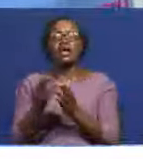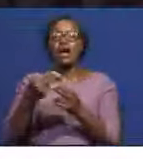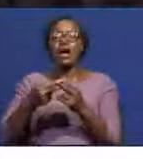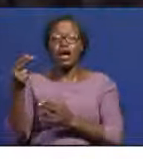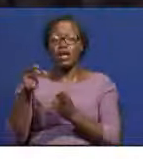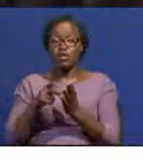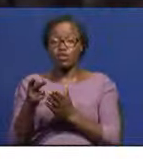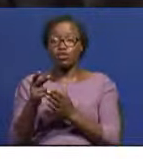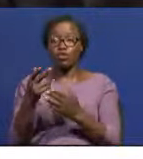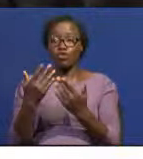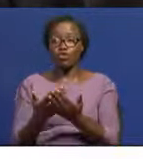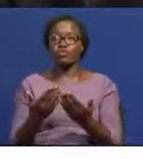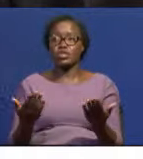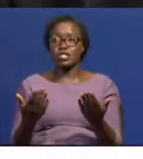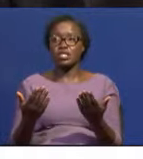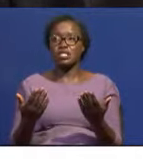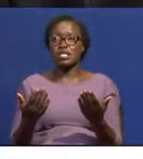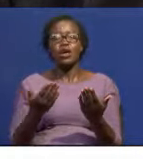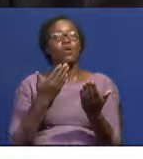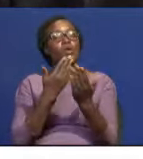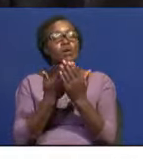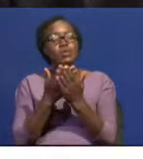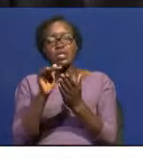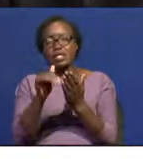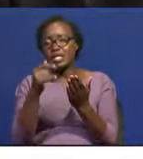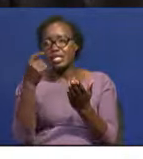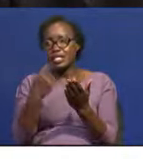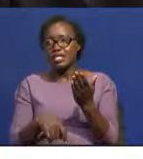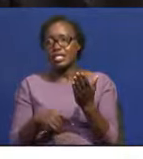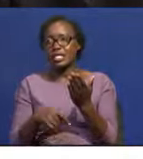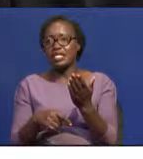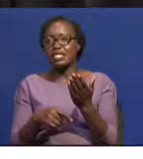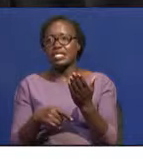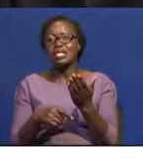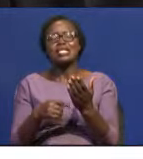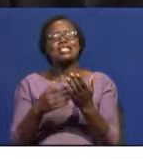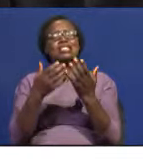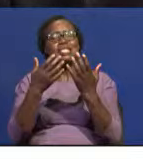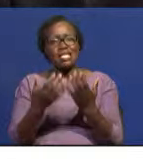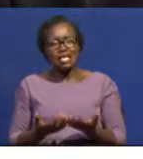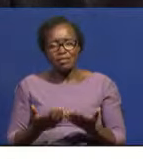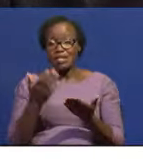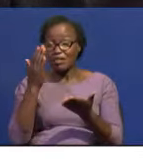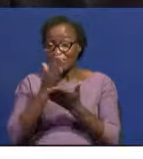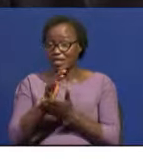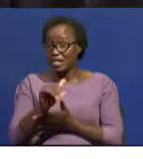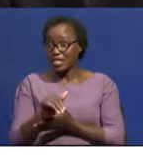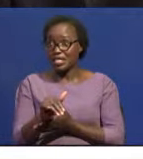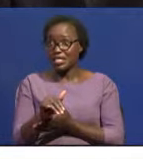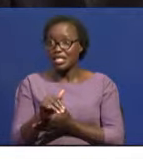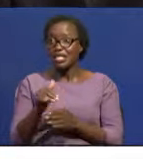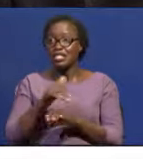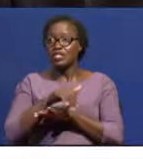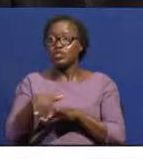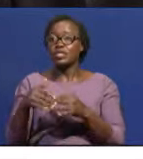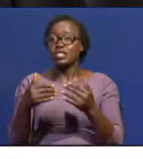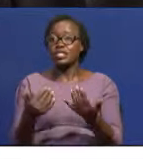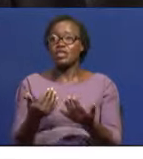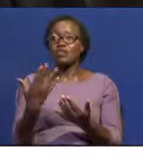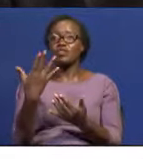services. Of course, we appreciate that this tax is quite steep. We look at the factors that insurance right now is going